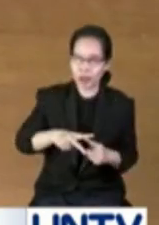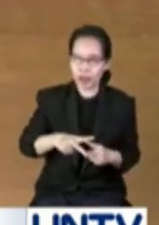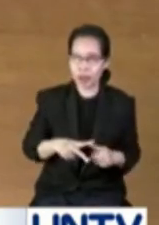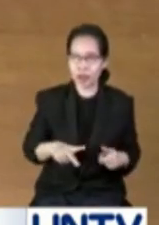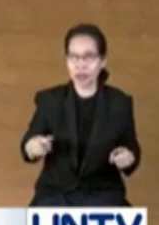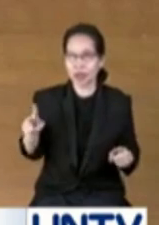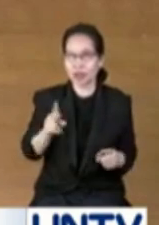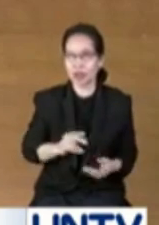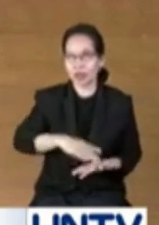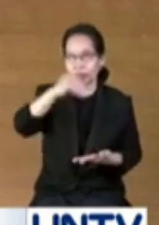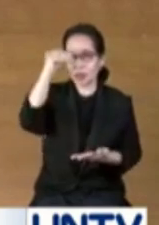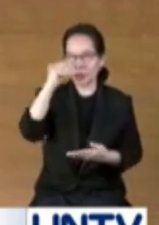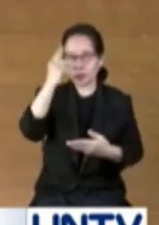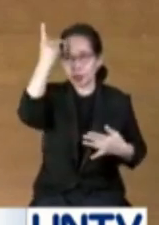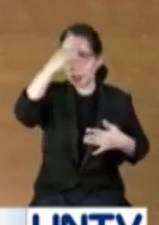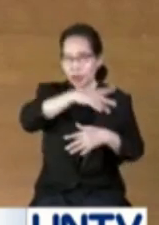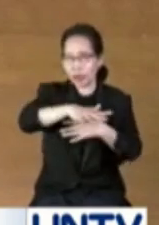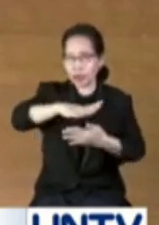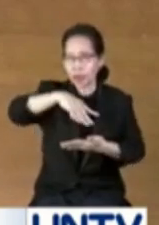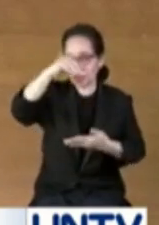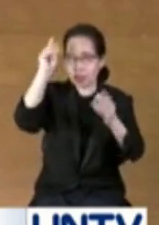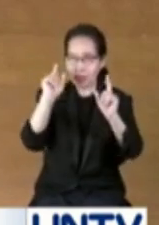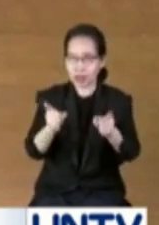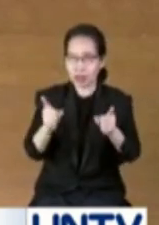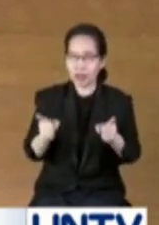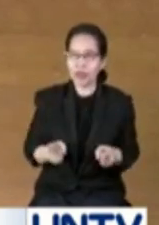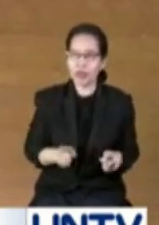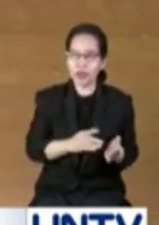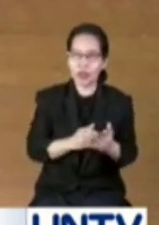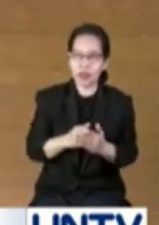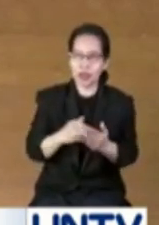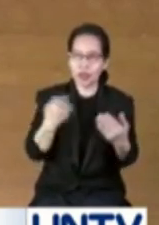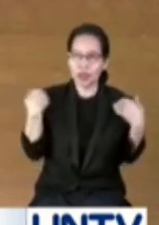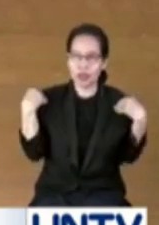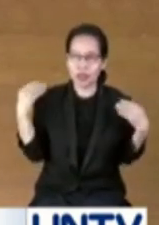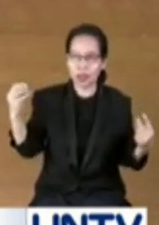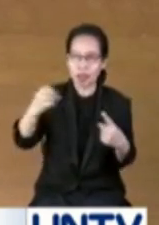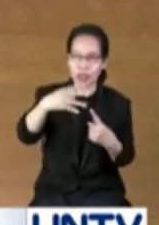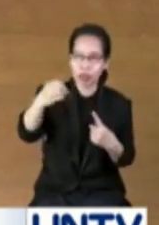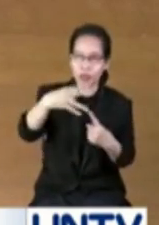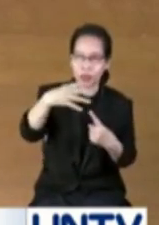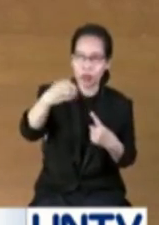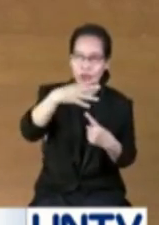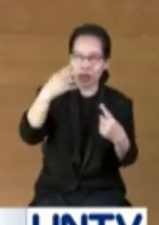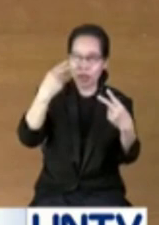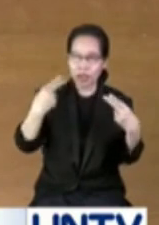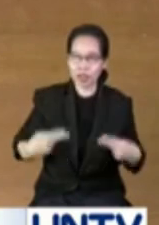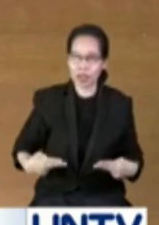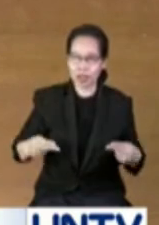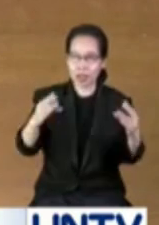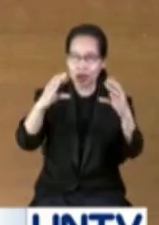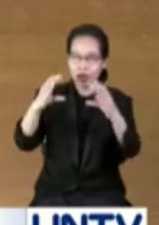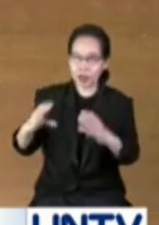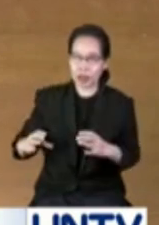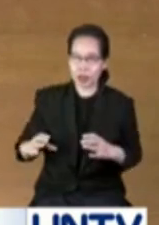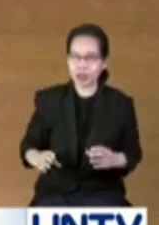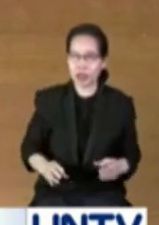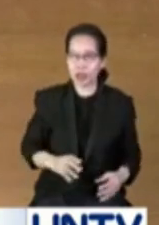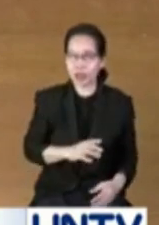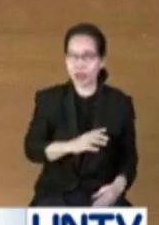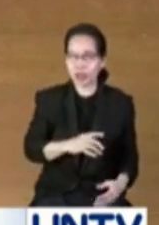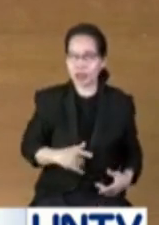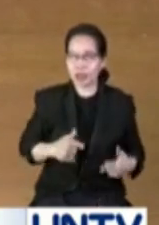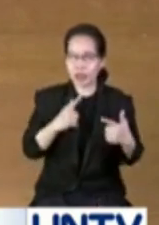pandemic and addressing the weaknesses that it has exposed. Healthier communities and lifestyles are our